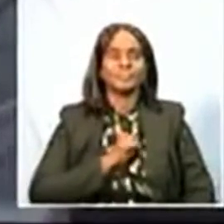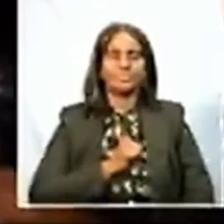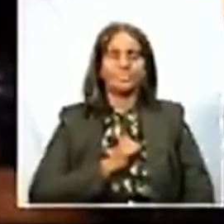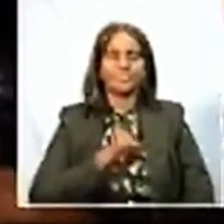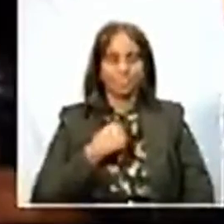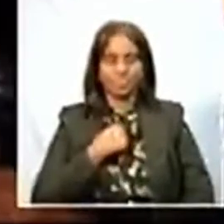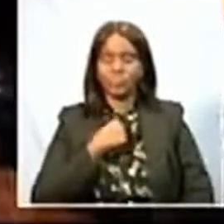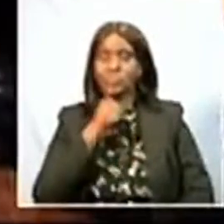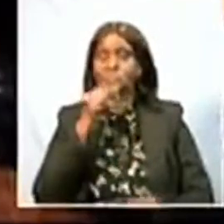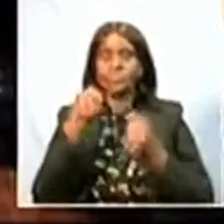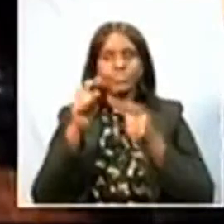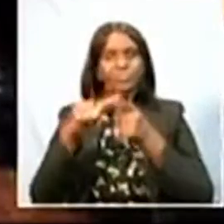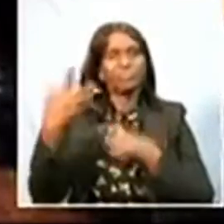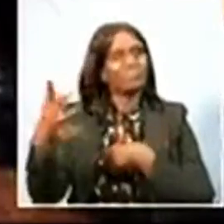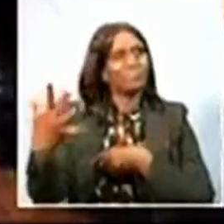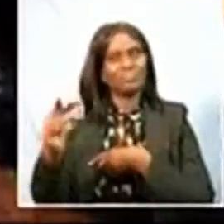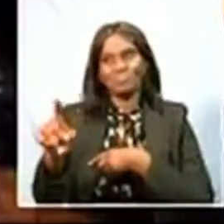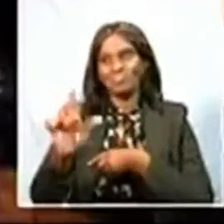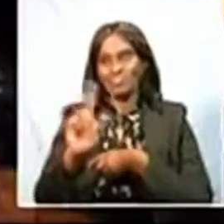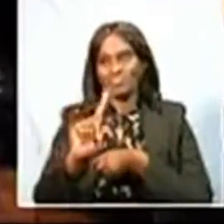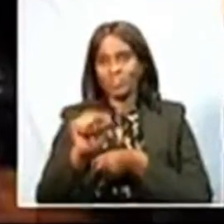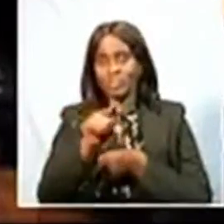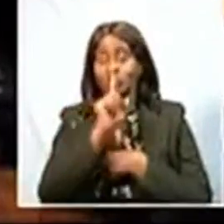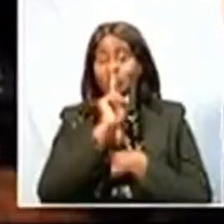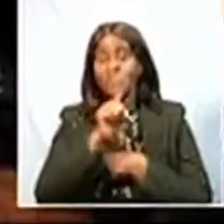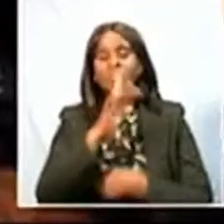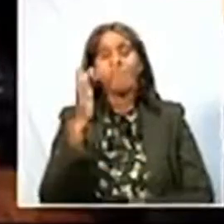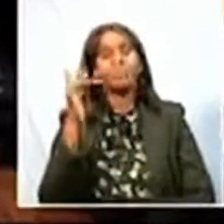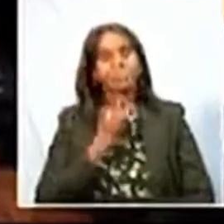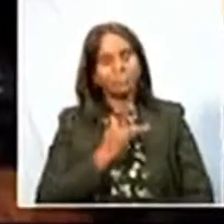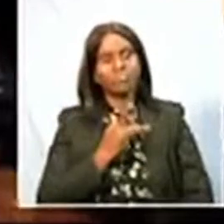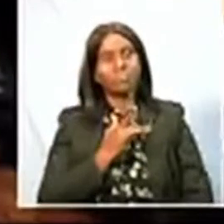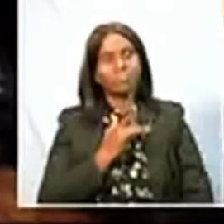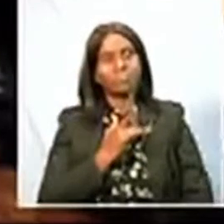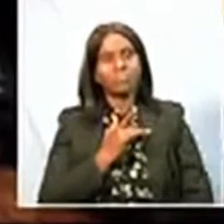I'm not trying to demean you. This is really touching.